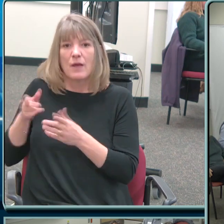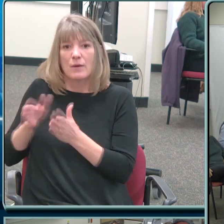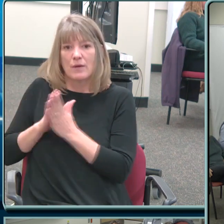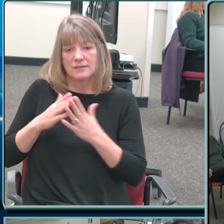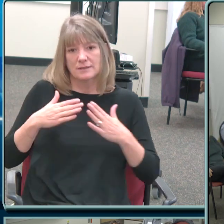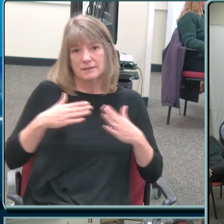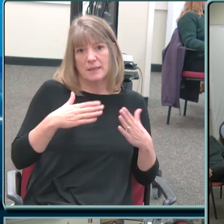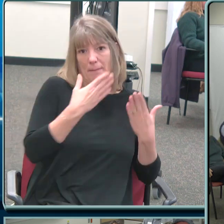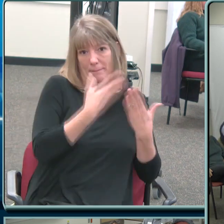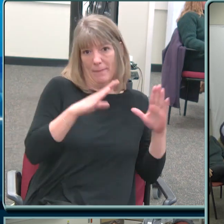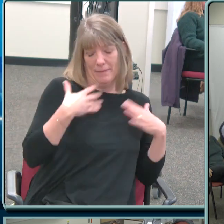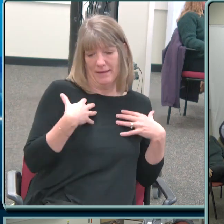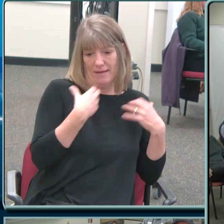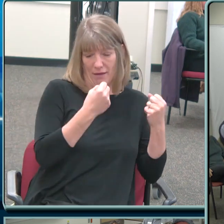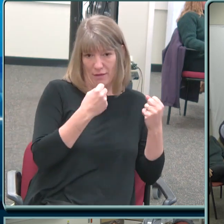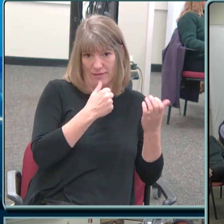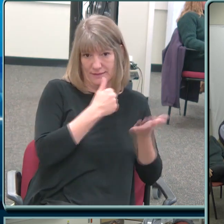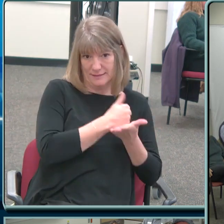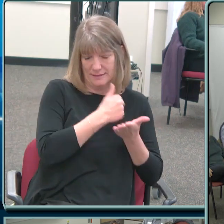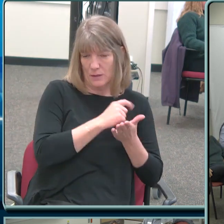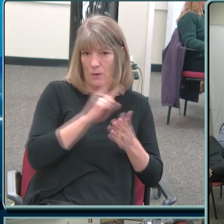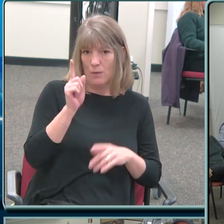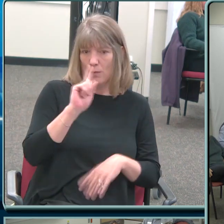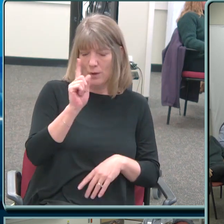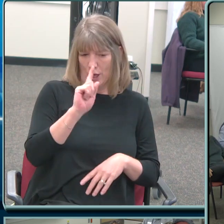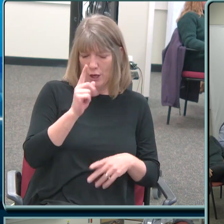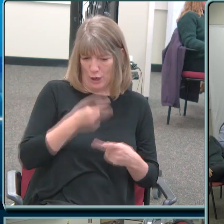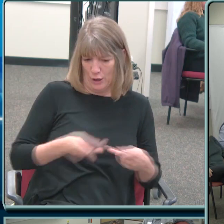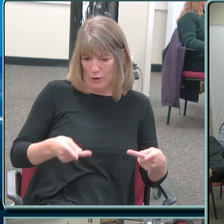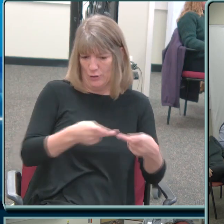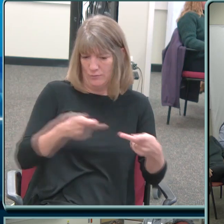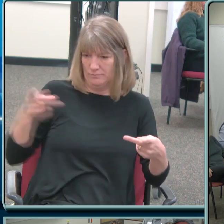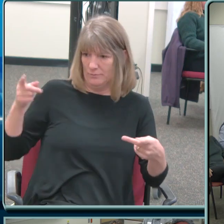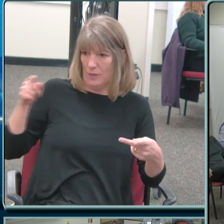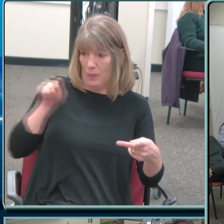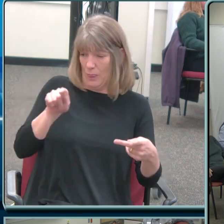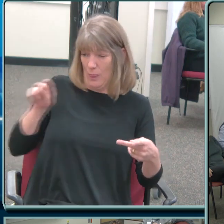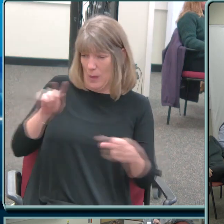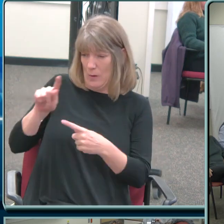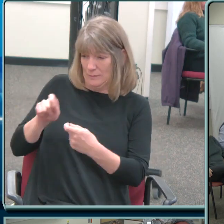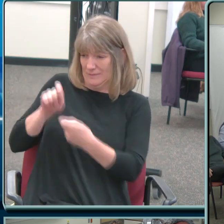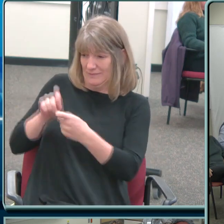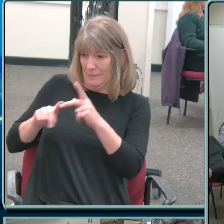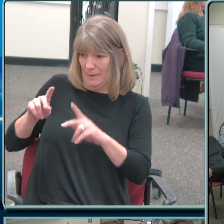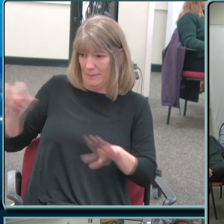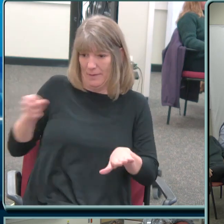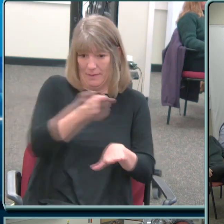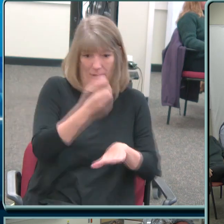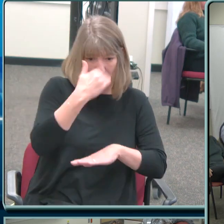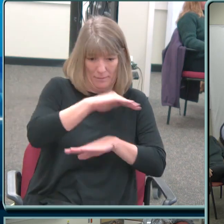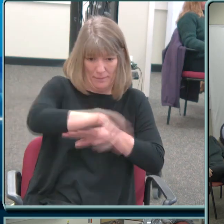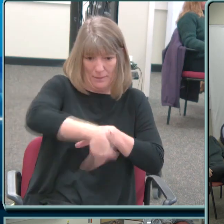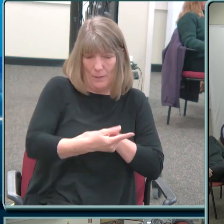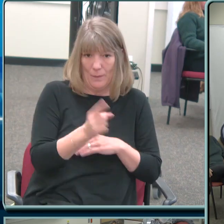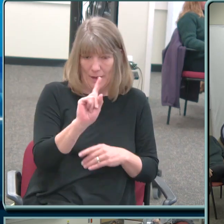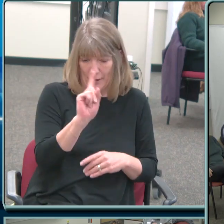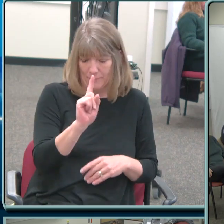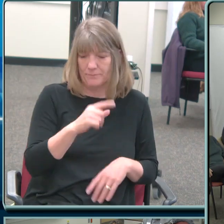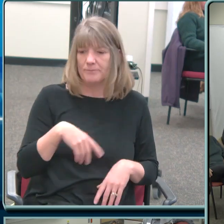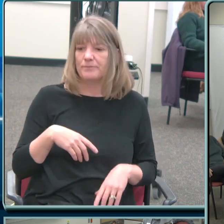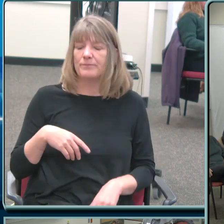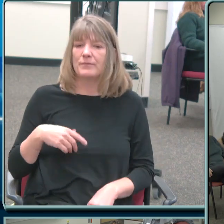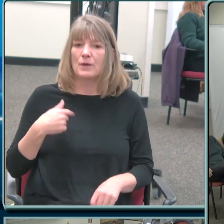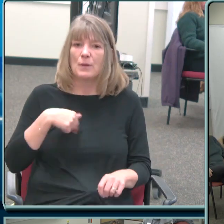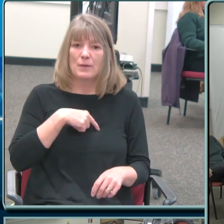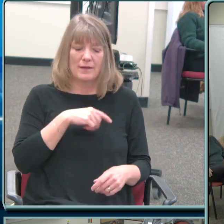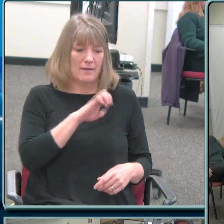health assistance in finding a location for those individuals to stay the evening. So worked with our